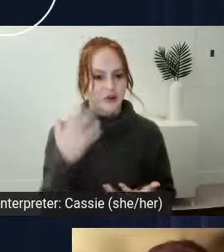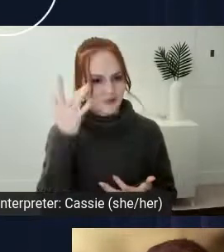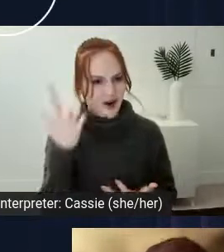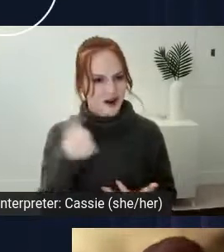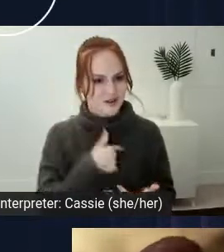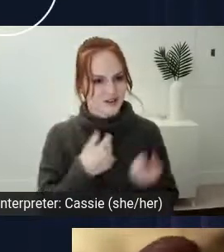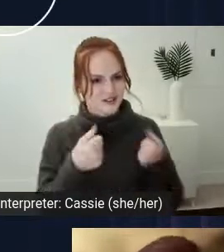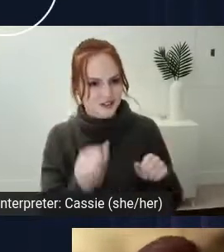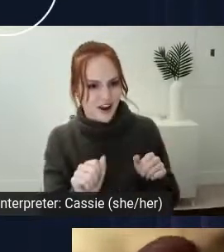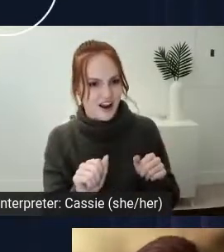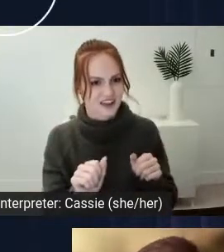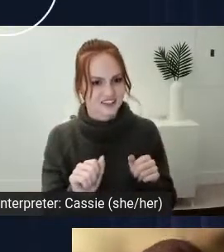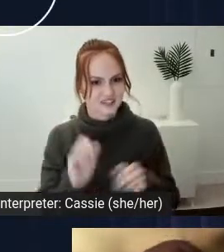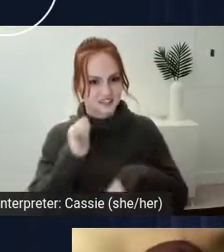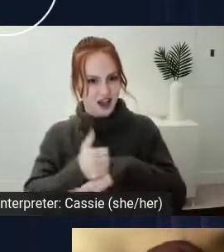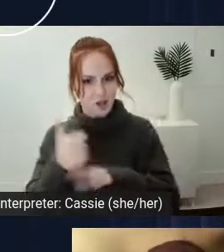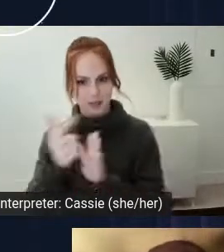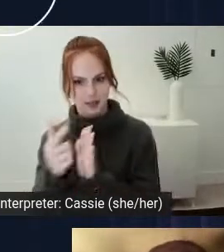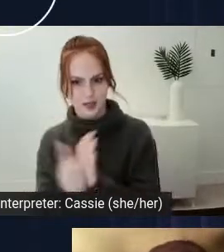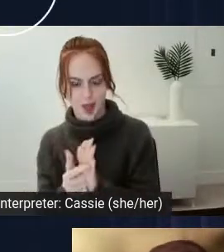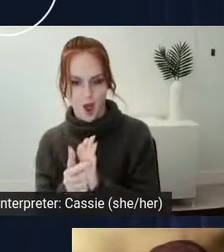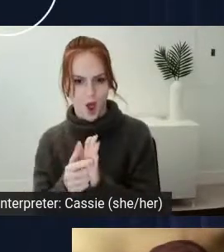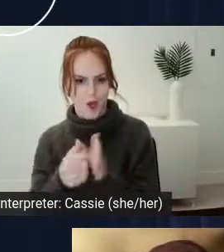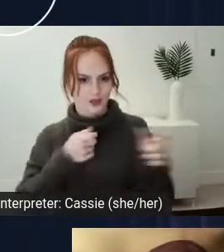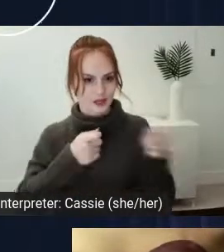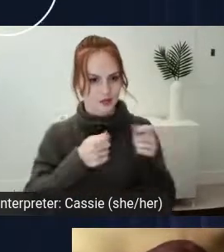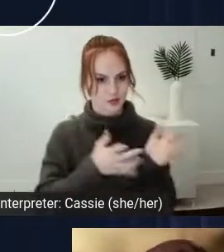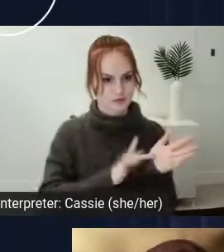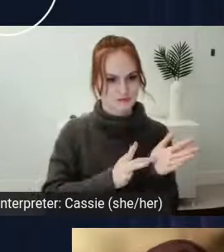concerns with the law versus care?